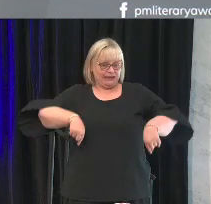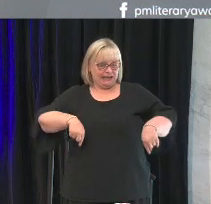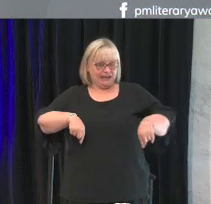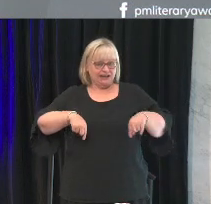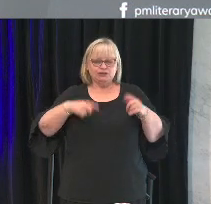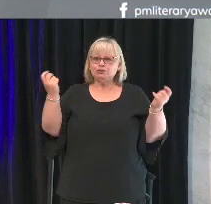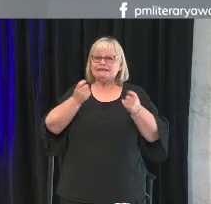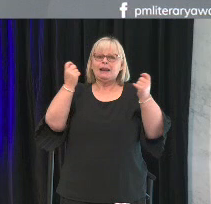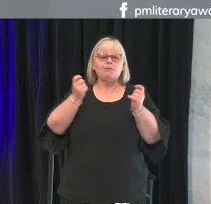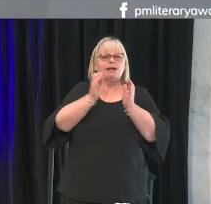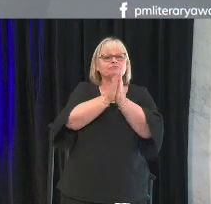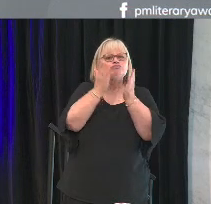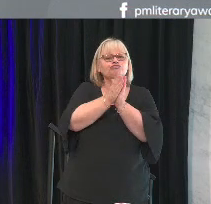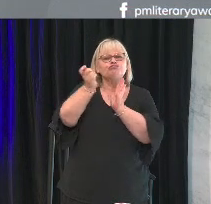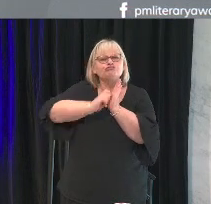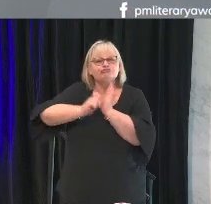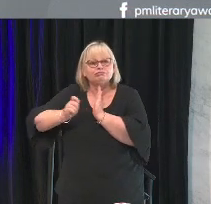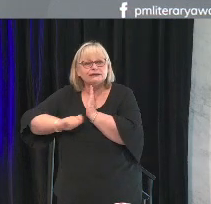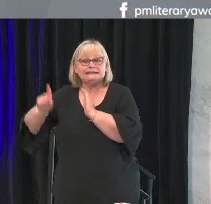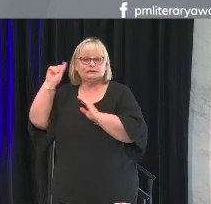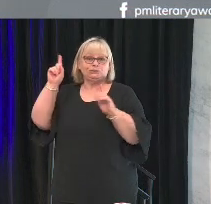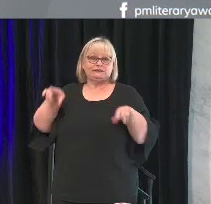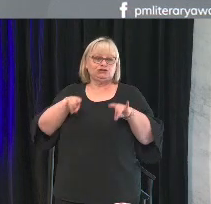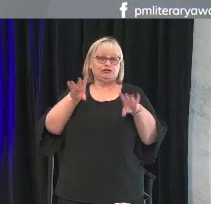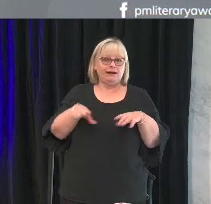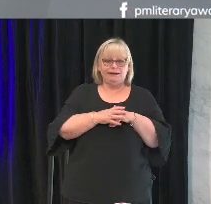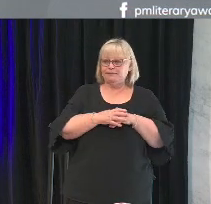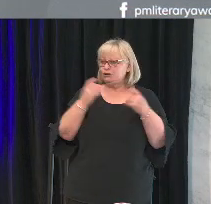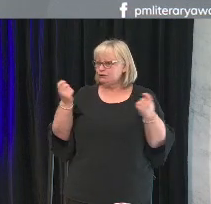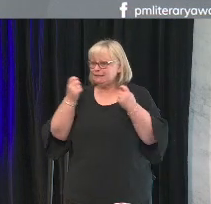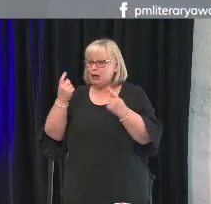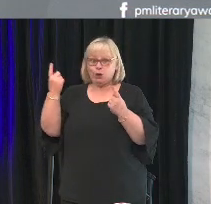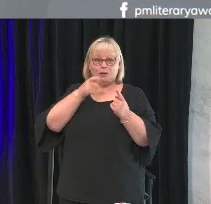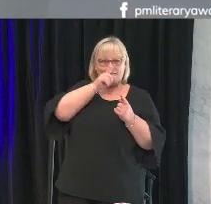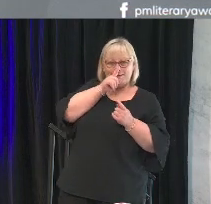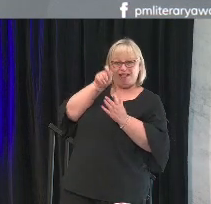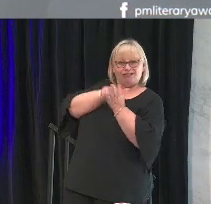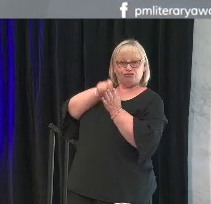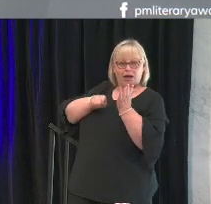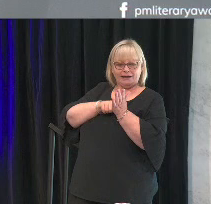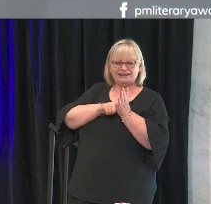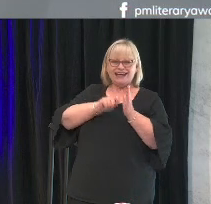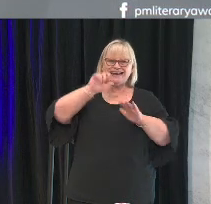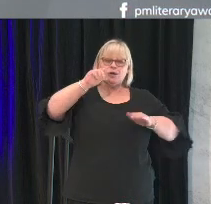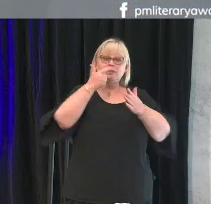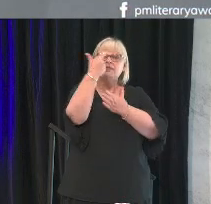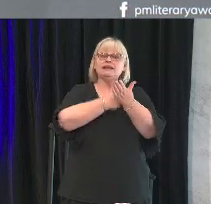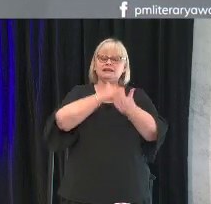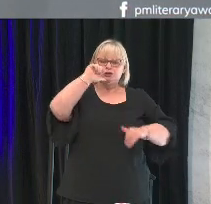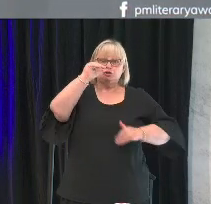arts in Australia, and in particular, the achievements of the writers whose books have been shortlisted for the awards this